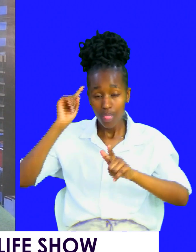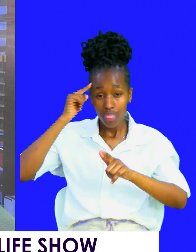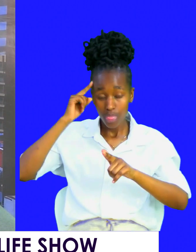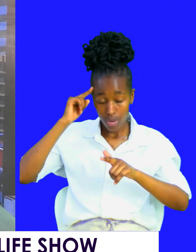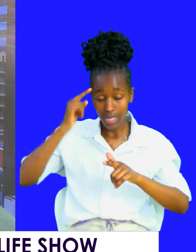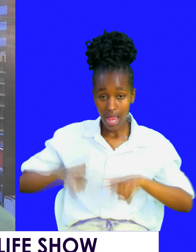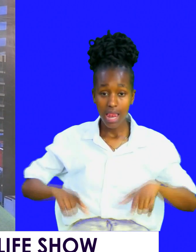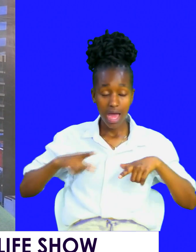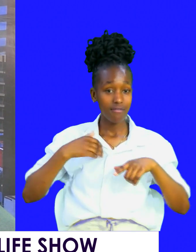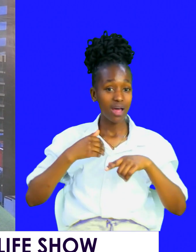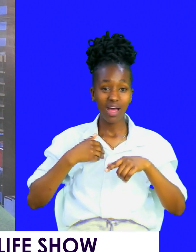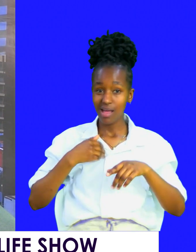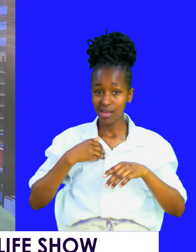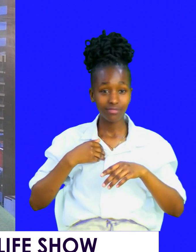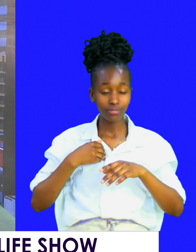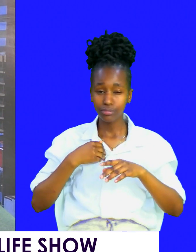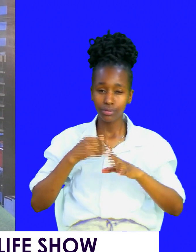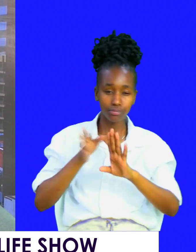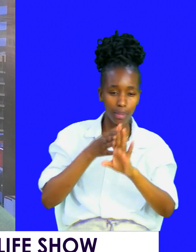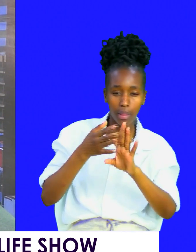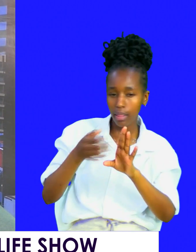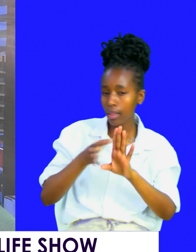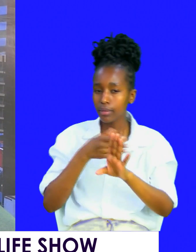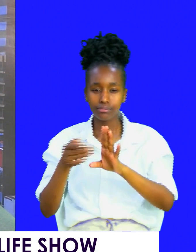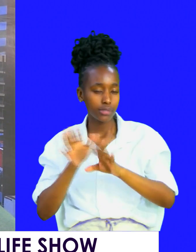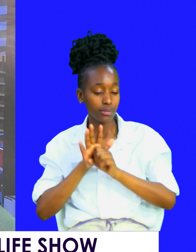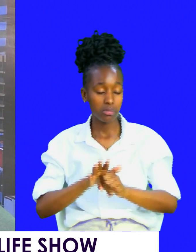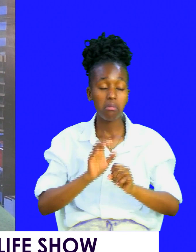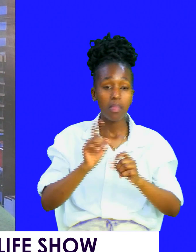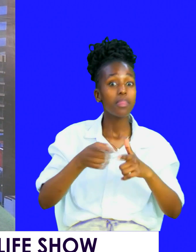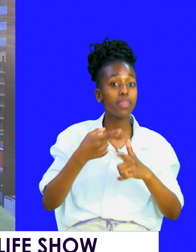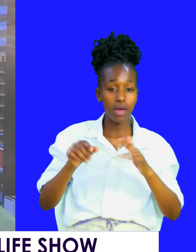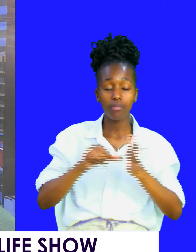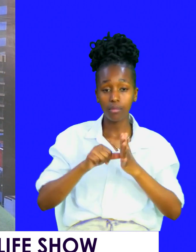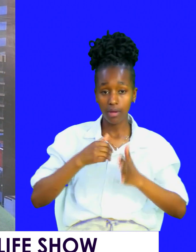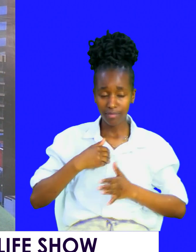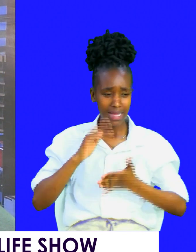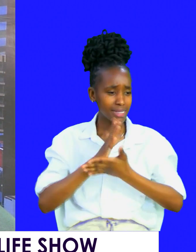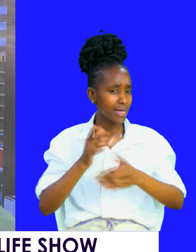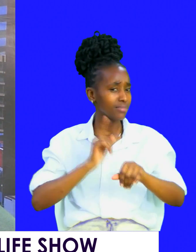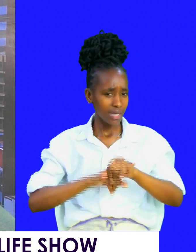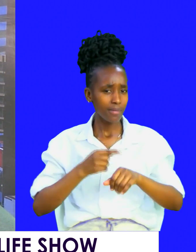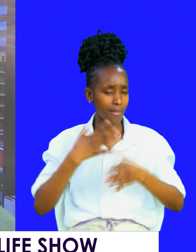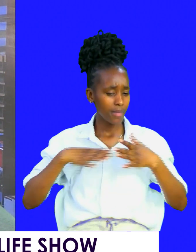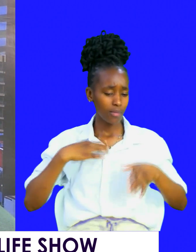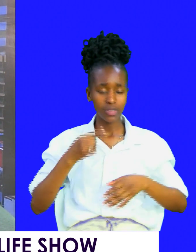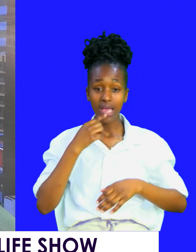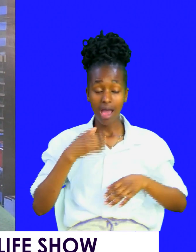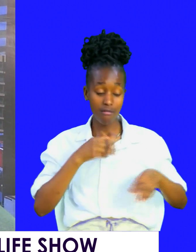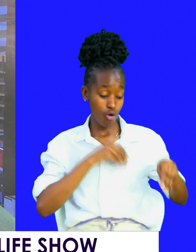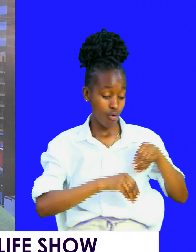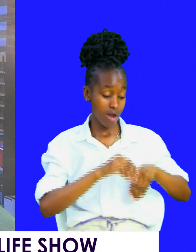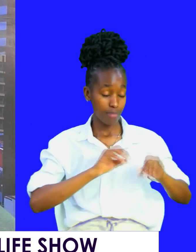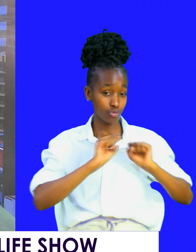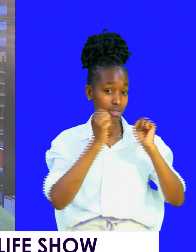manipulation, you are in trouble. Many times you say you're in a corrupt society. Is it true? You say you're